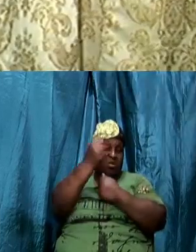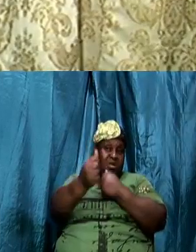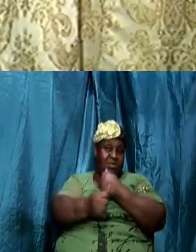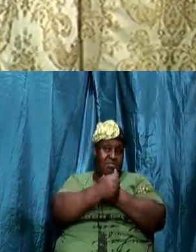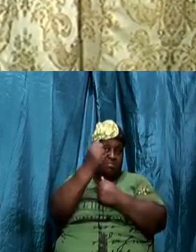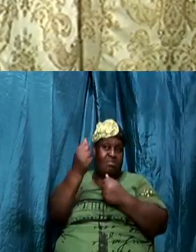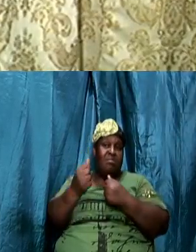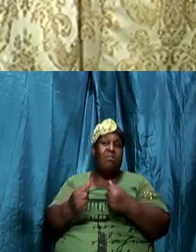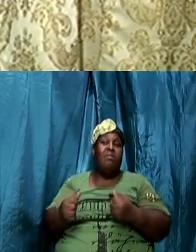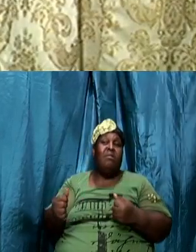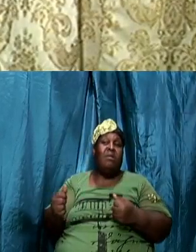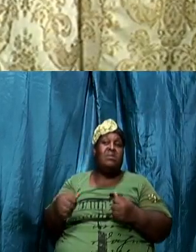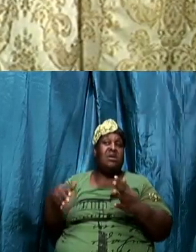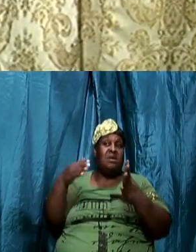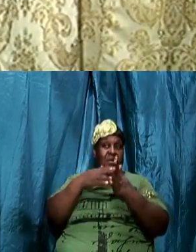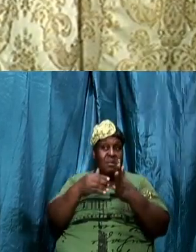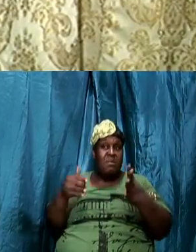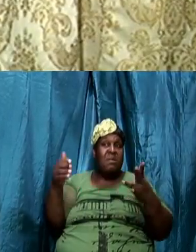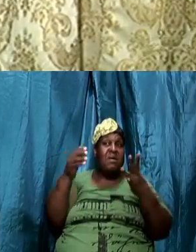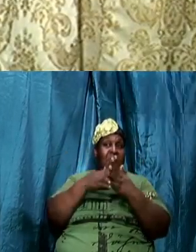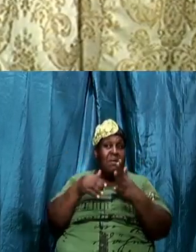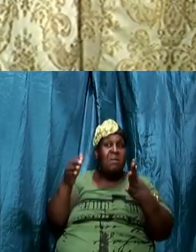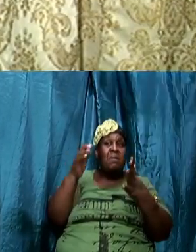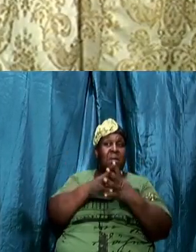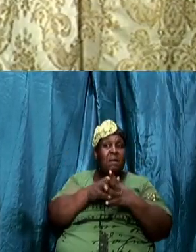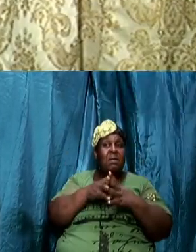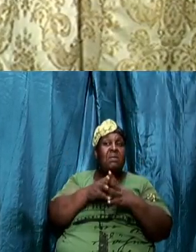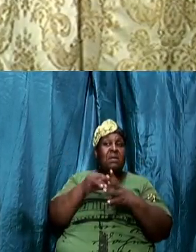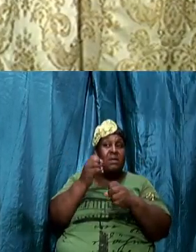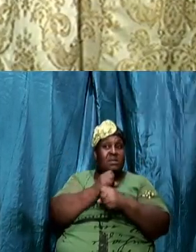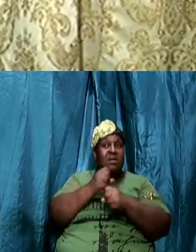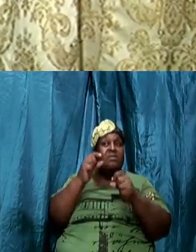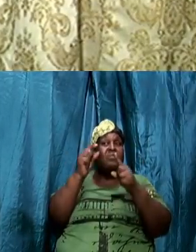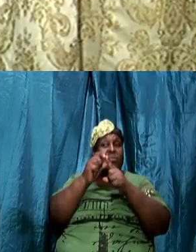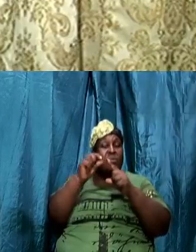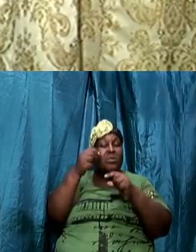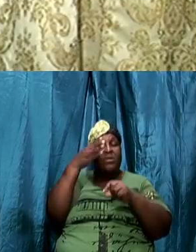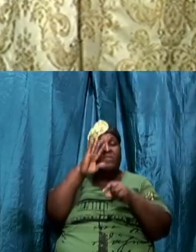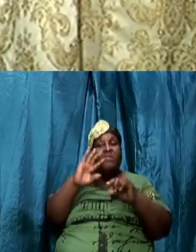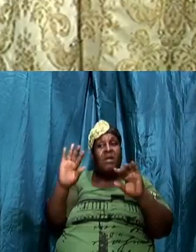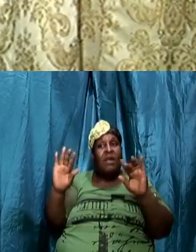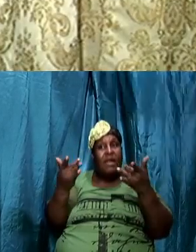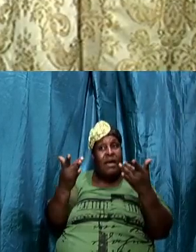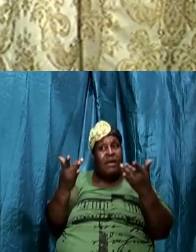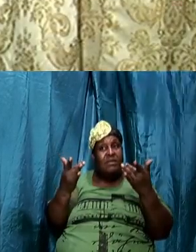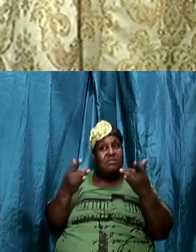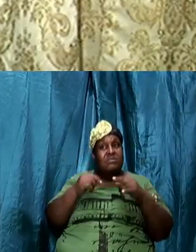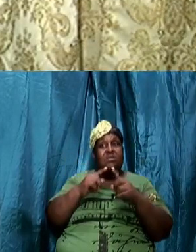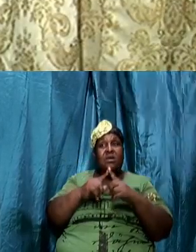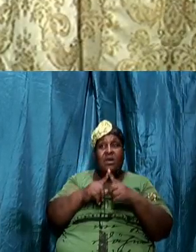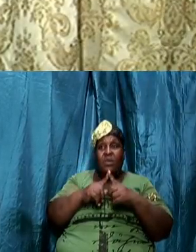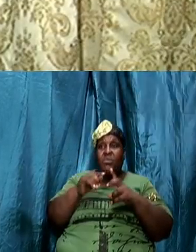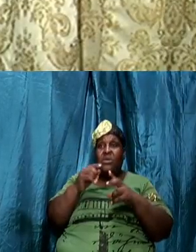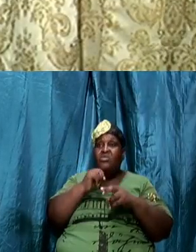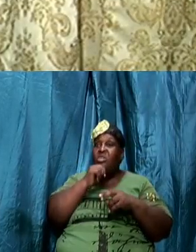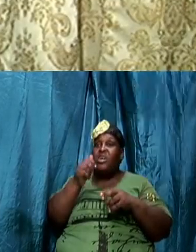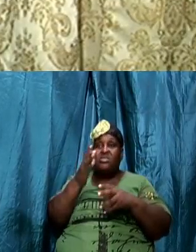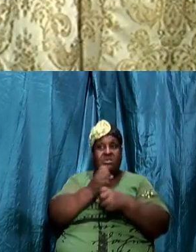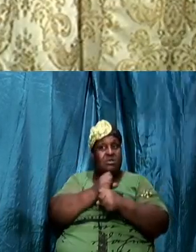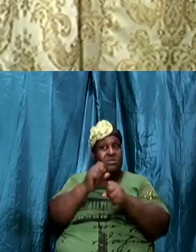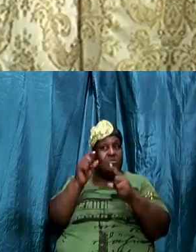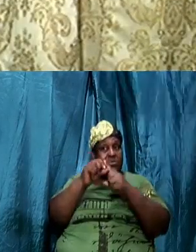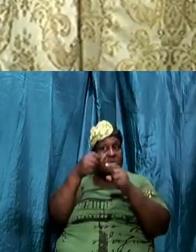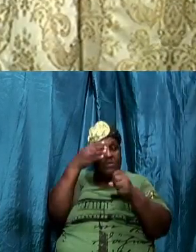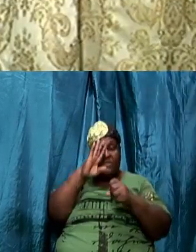word. And when we have trampled the word, we have put ourselves in a place where we have no conscience where the word of God